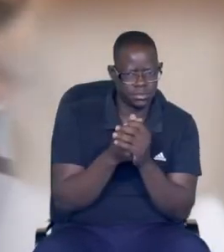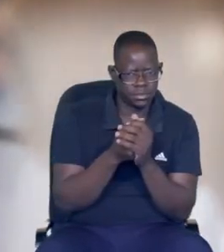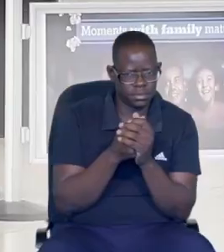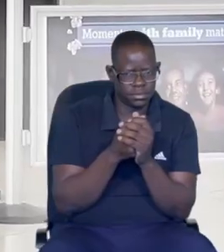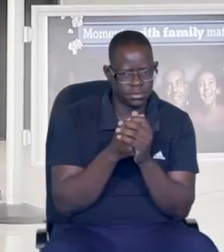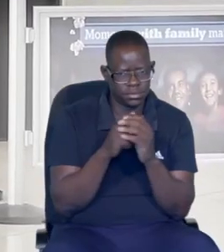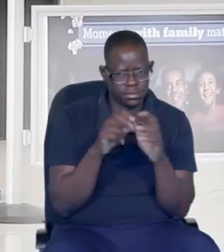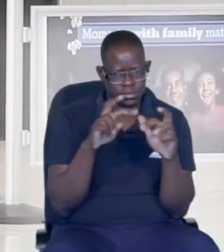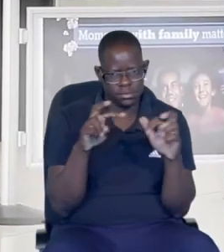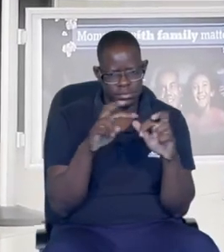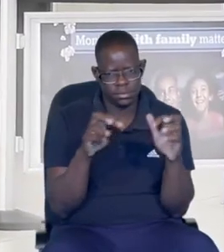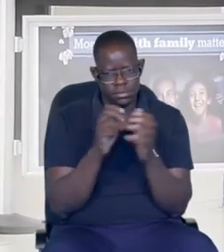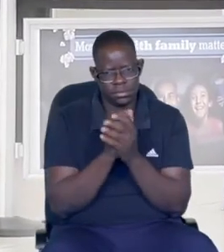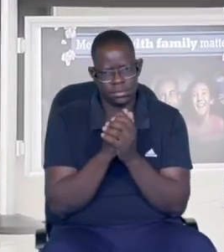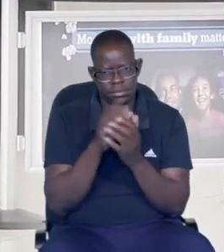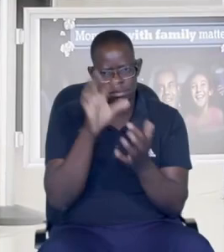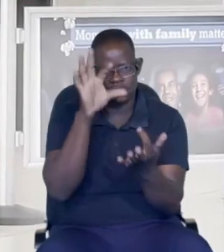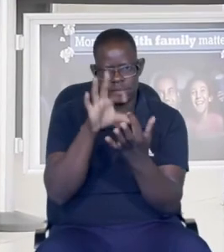movie.